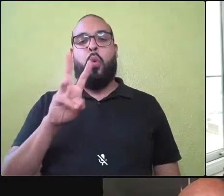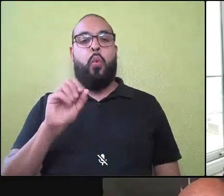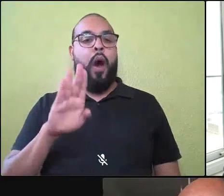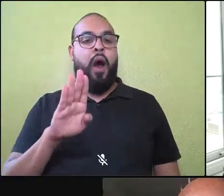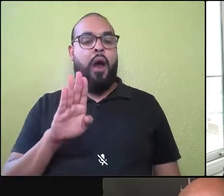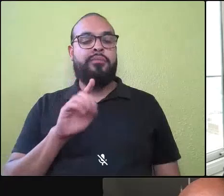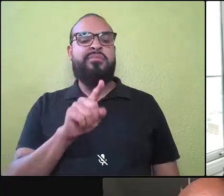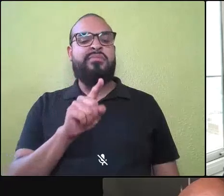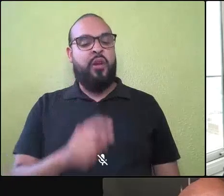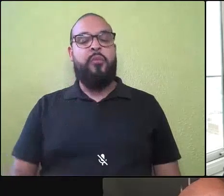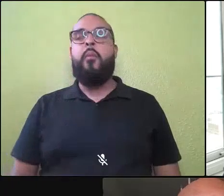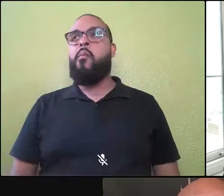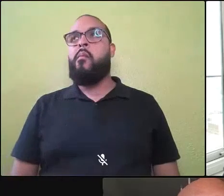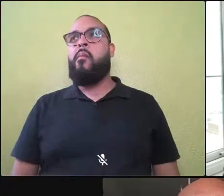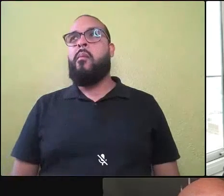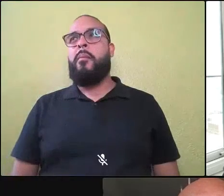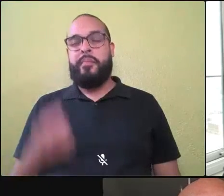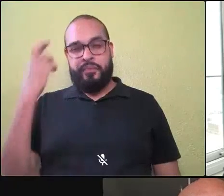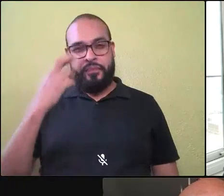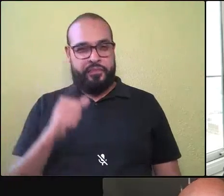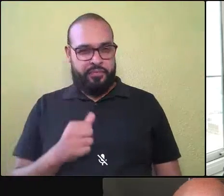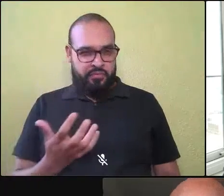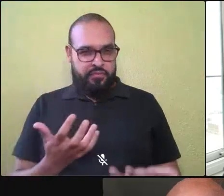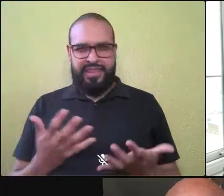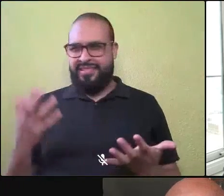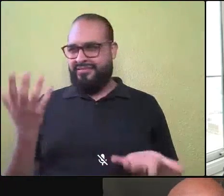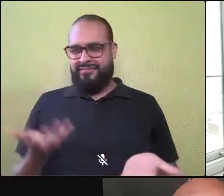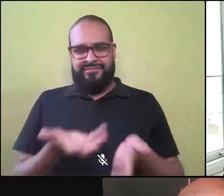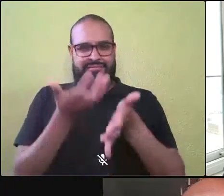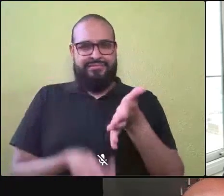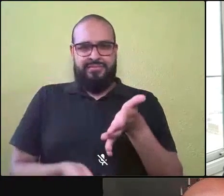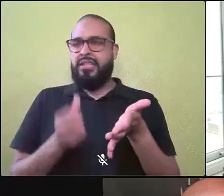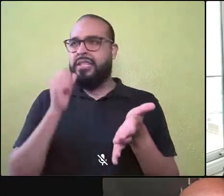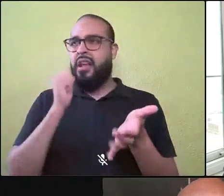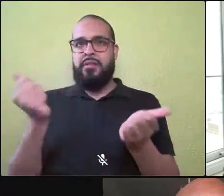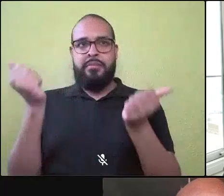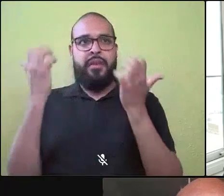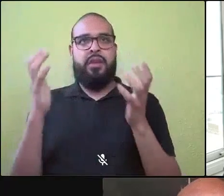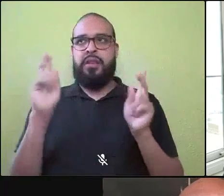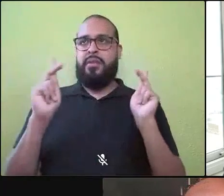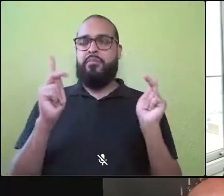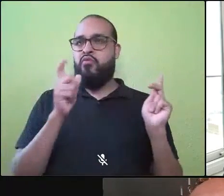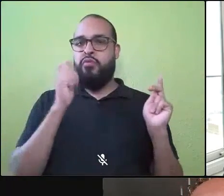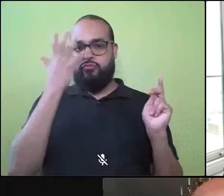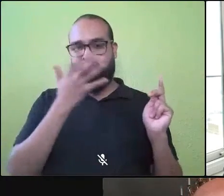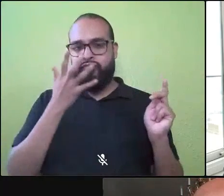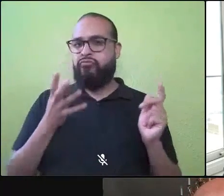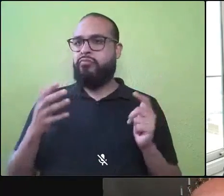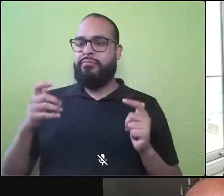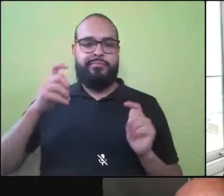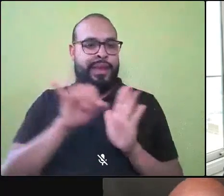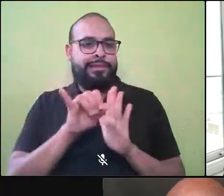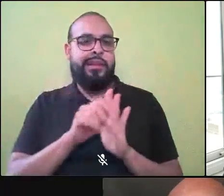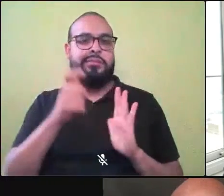enough folks around who I saw who were like us. Right? And we had a couple. I bumped